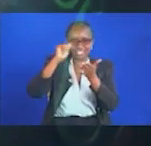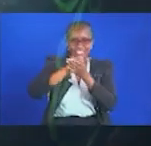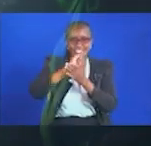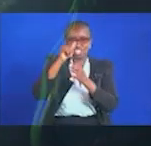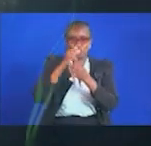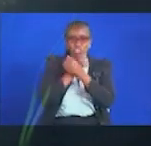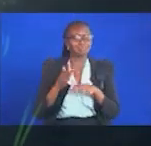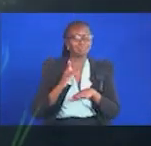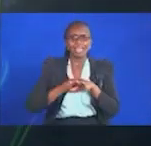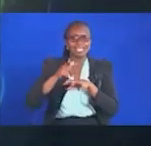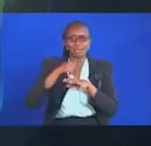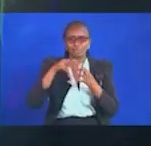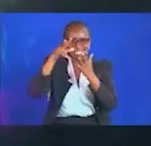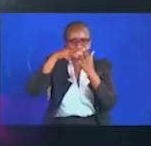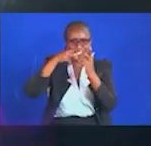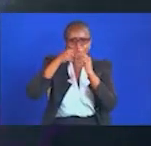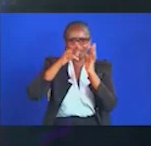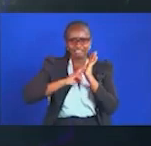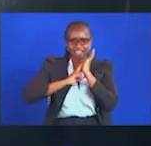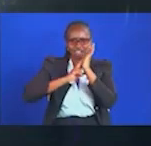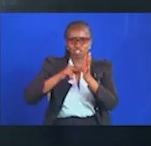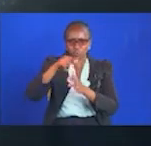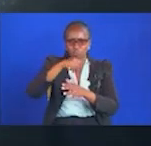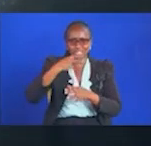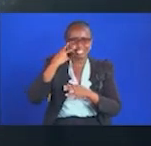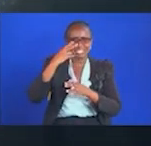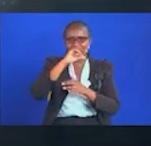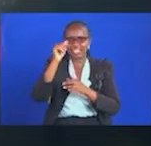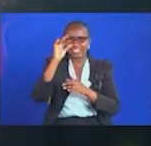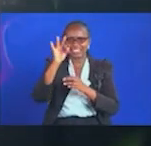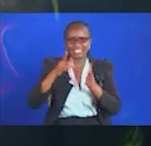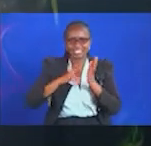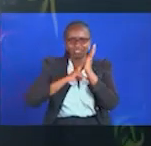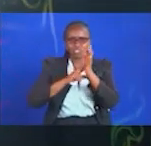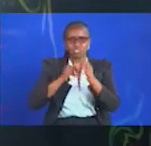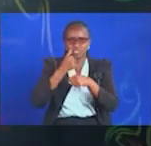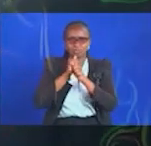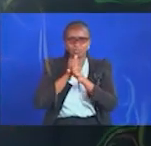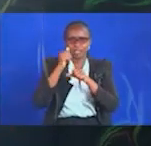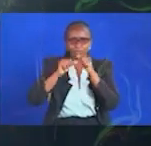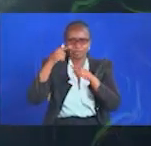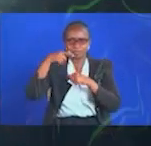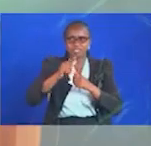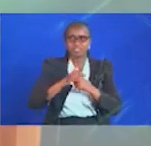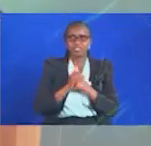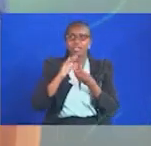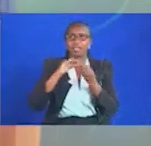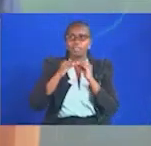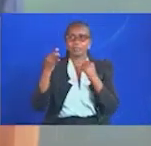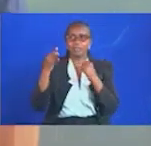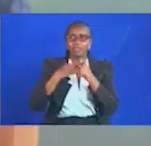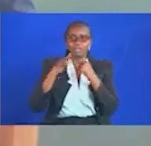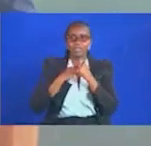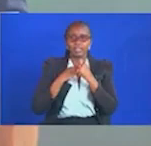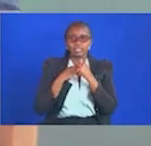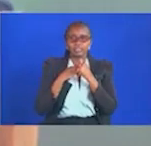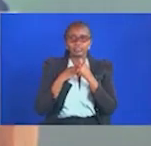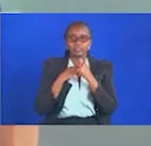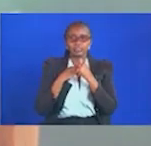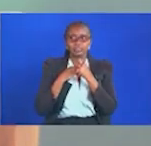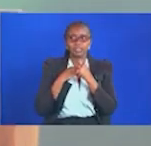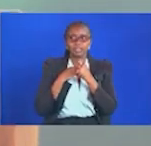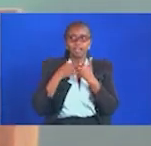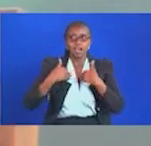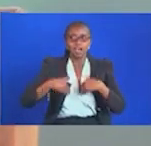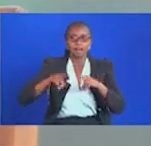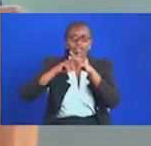15 verse 1. We find the 3 other statements that he made about himself. Number 8 now. I am